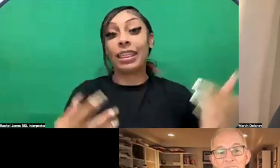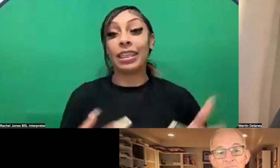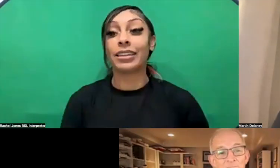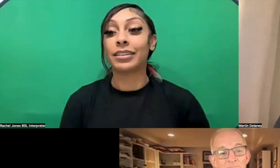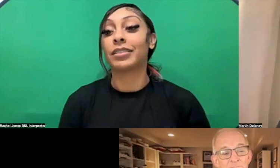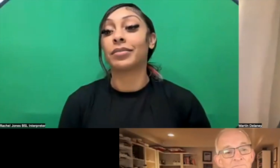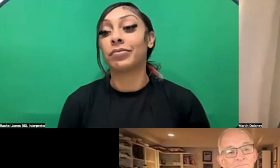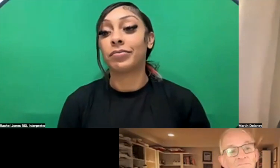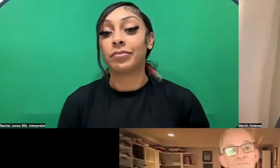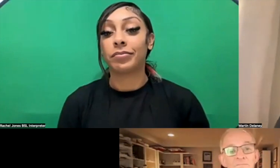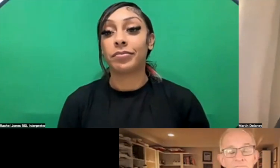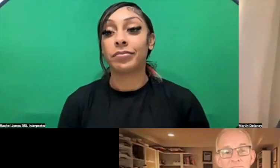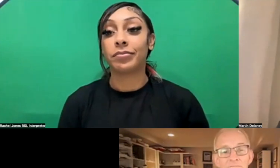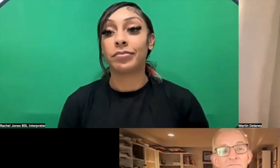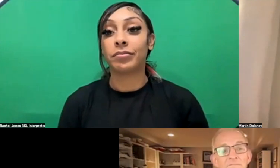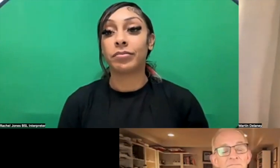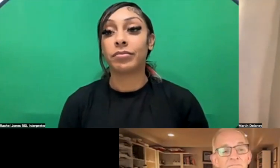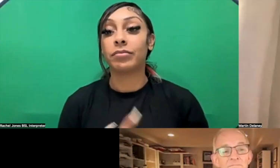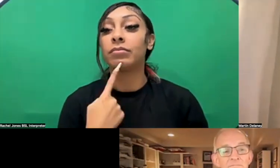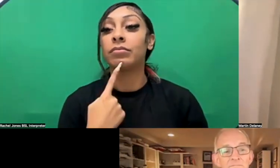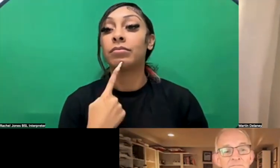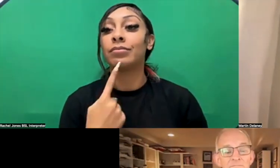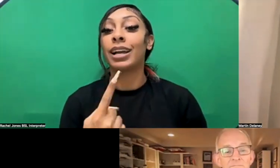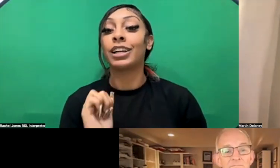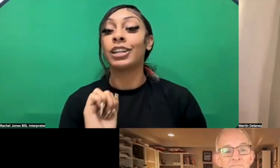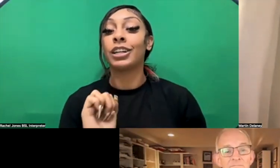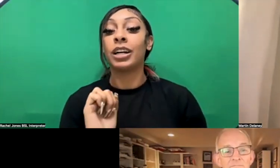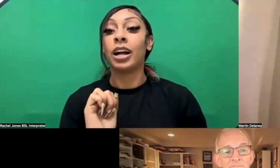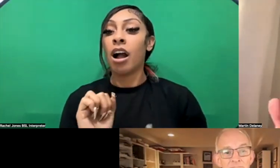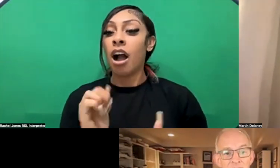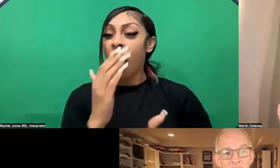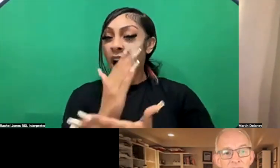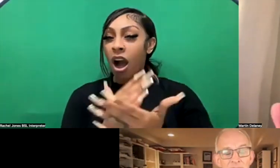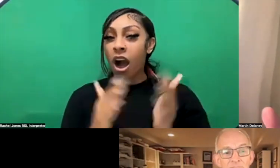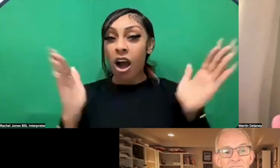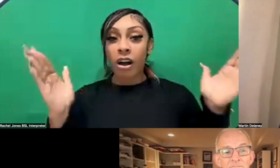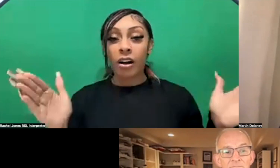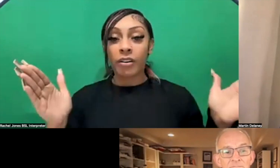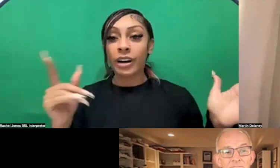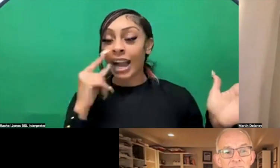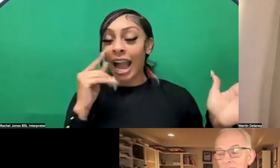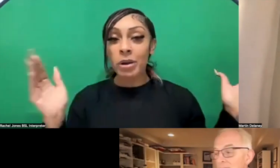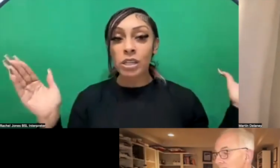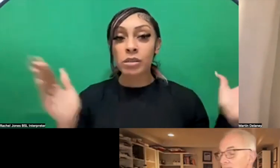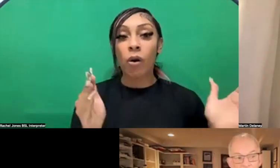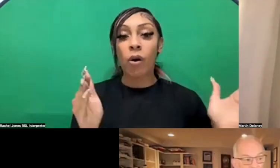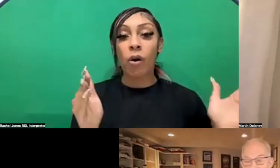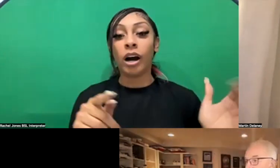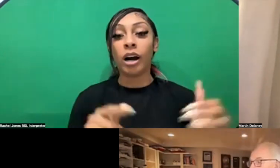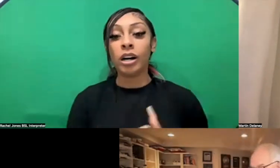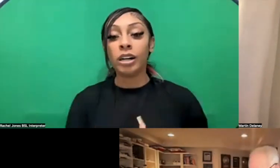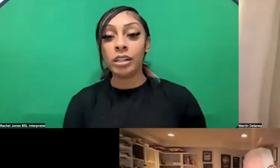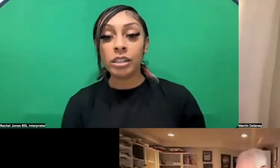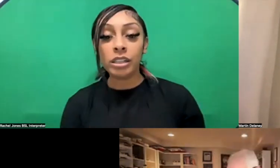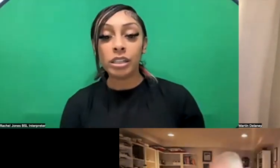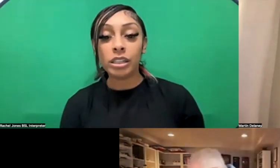instrument. And I guess we should mention there's is it half size? There's a slightly smaller edition of the LinnStrument as well.